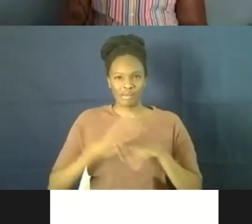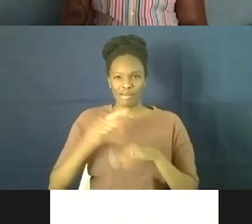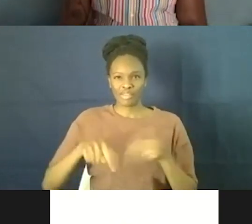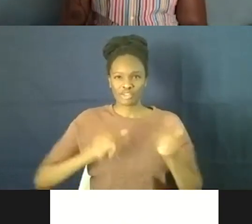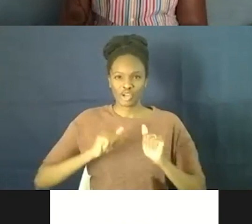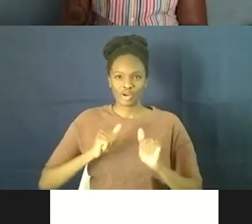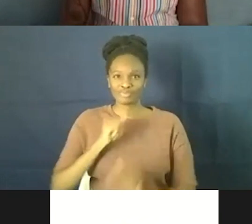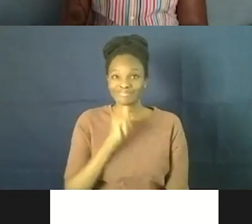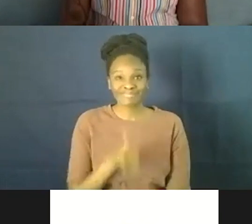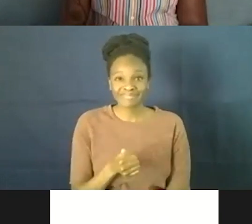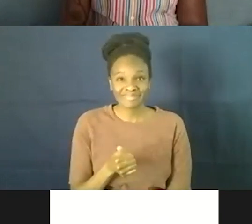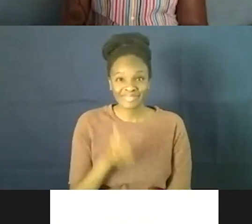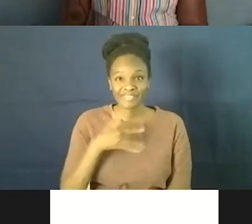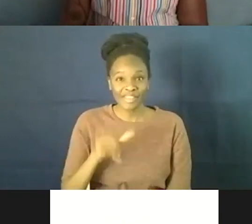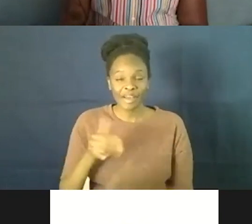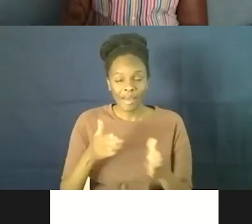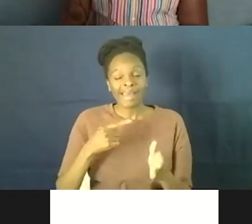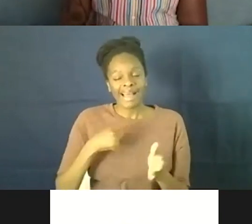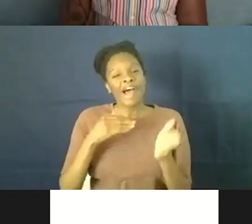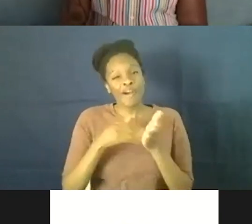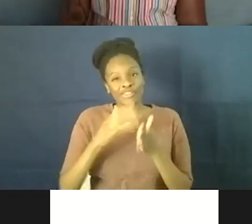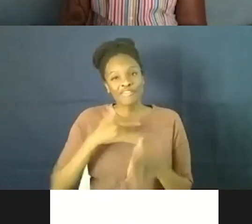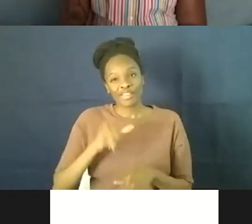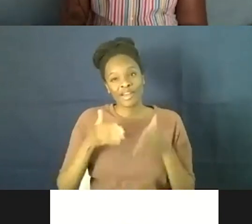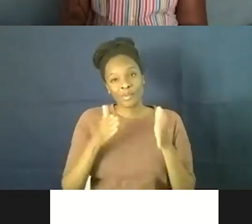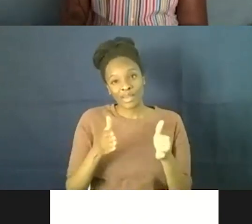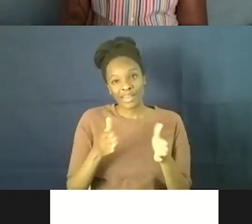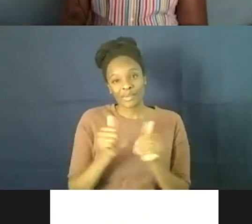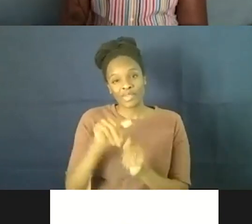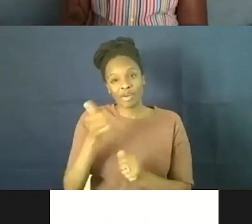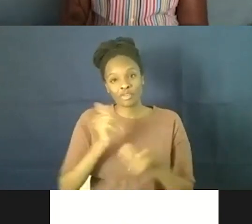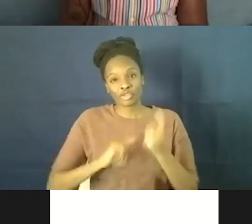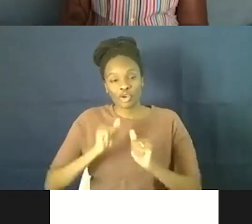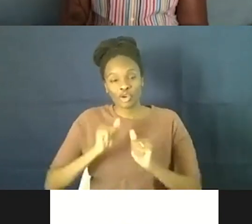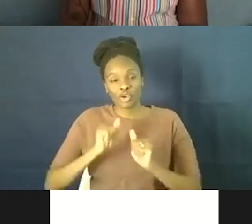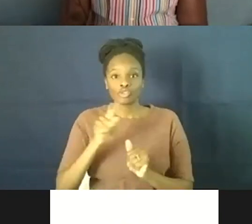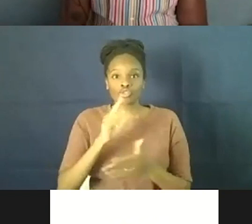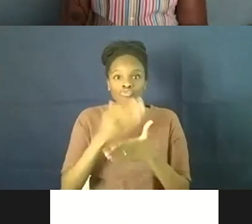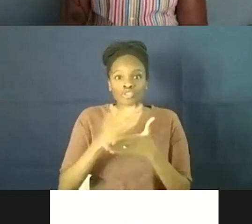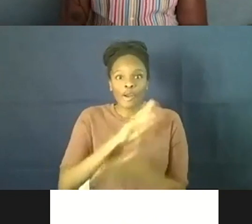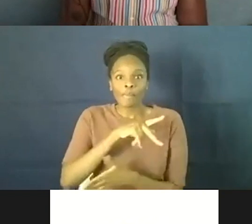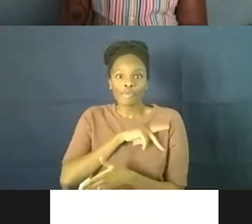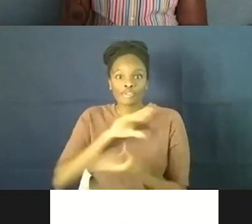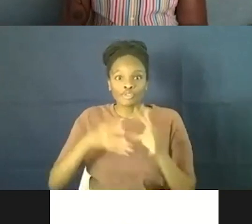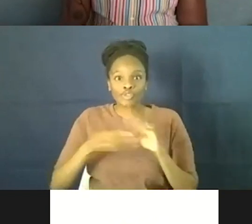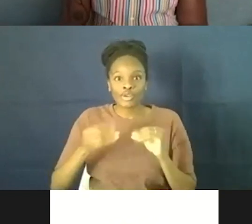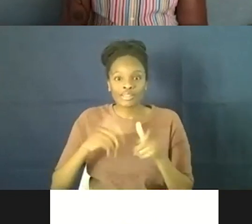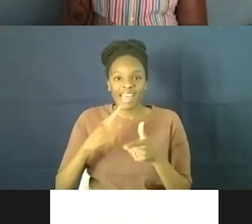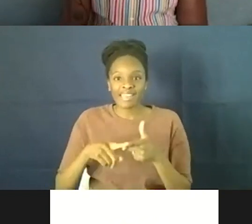I often felt on other shows where you share a personal story and then they just take it and it's like, this isn't at all what